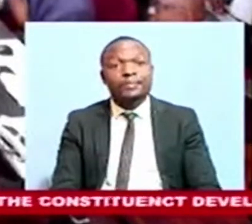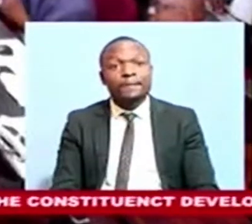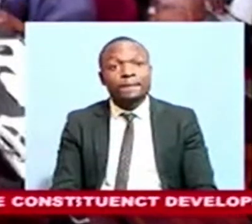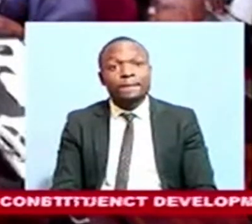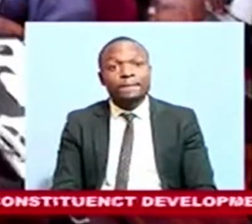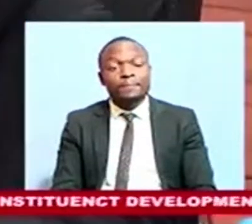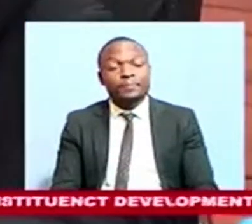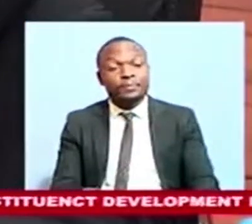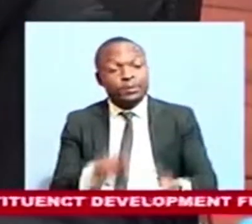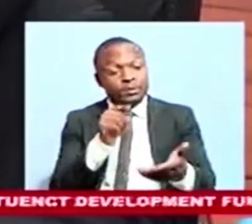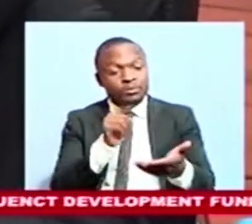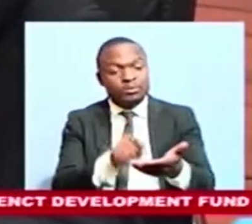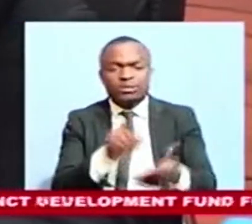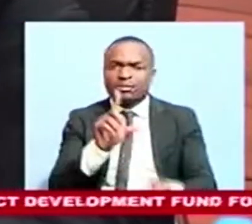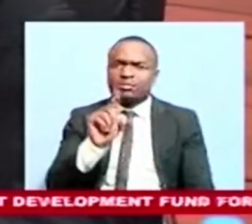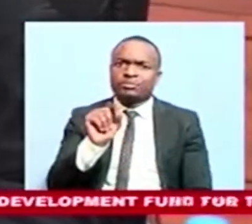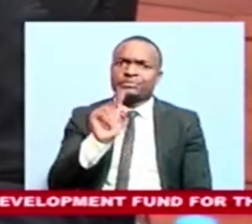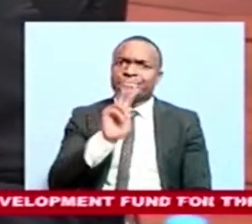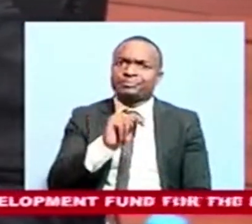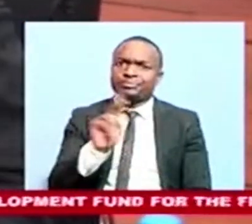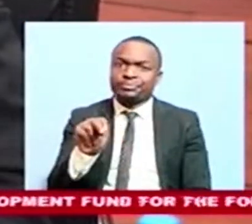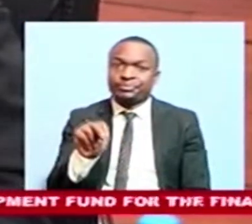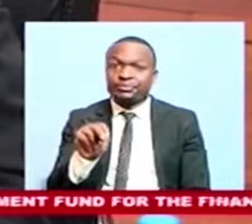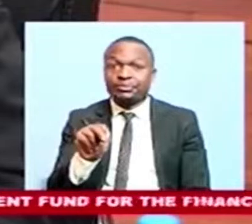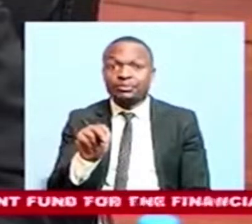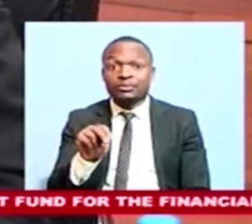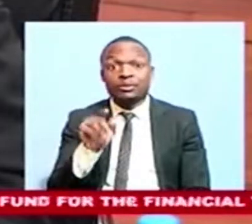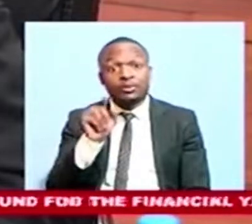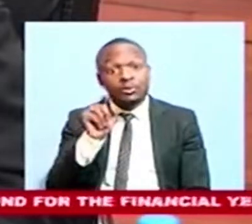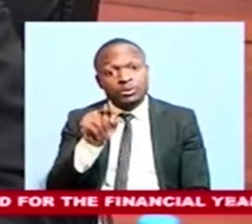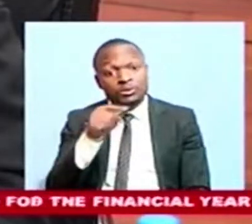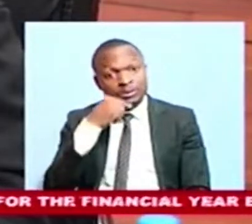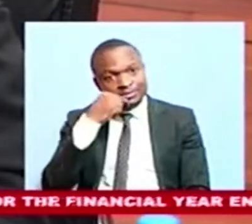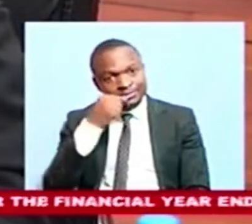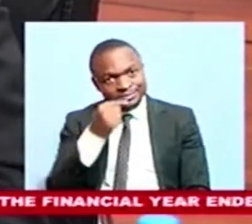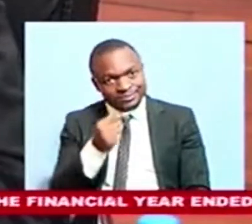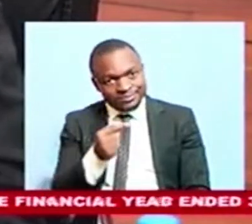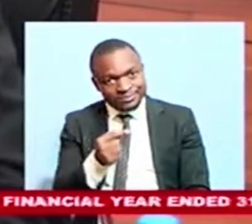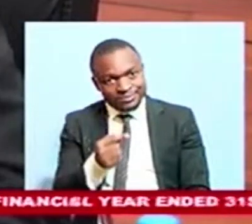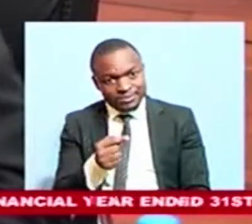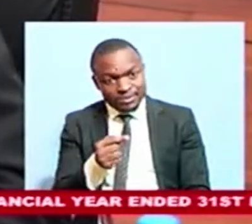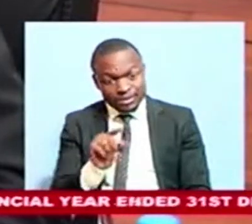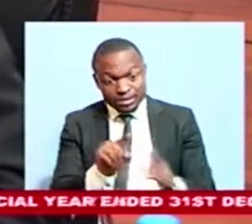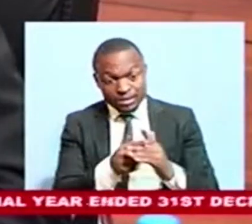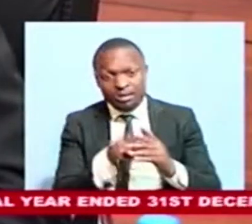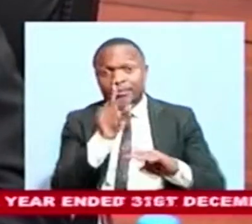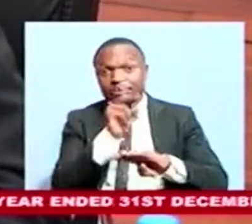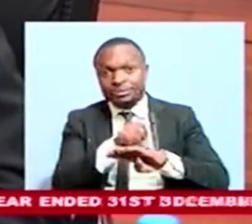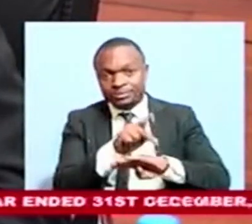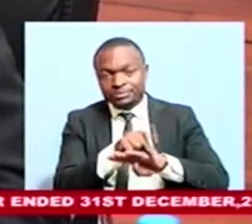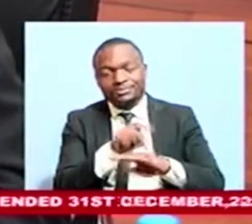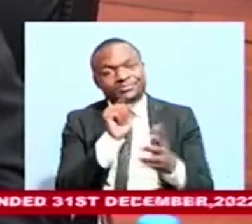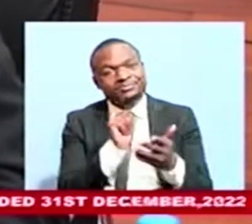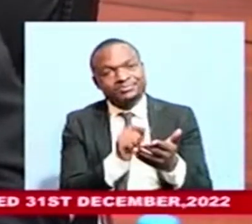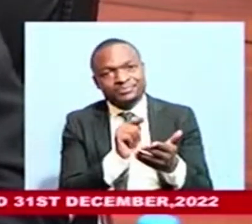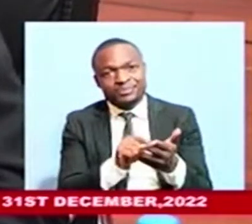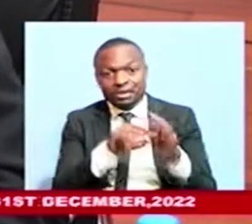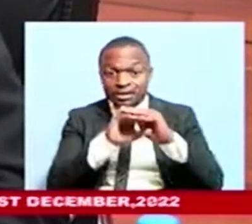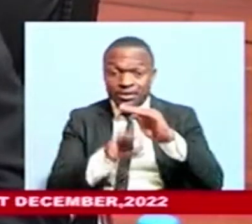this was 2022. You alluded to the fact that when you started this project, it was